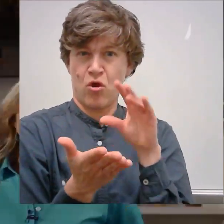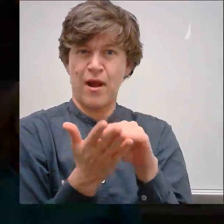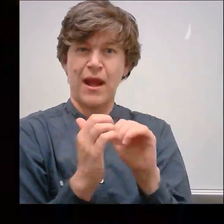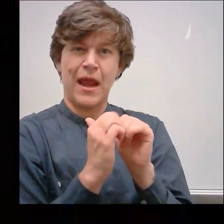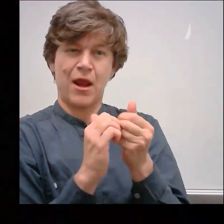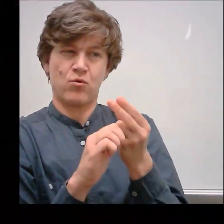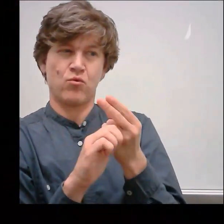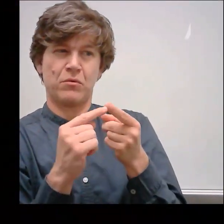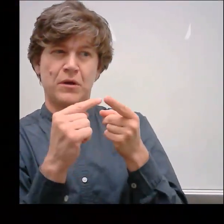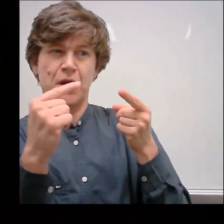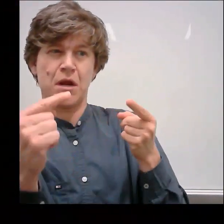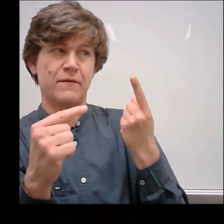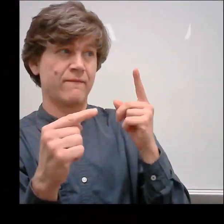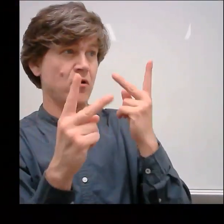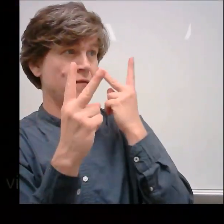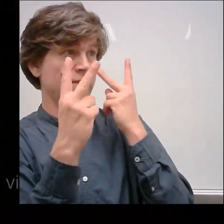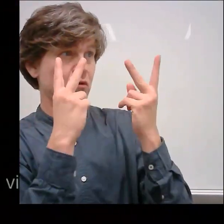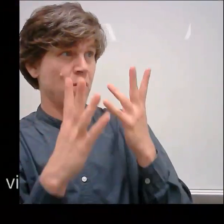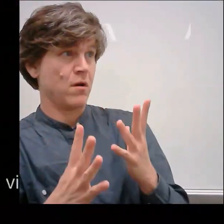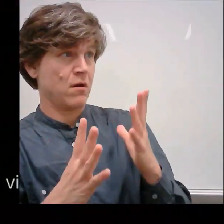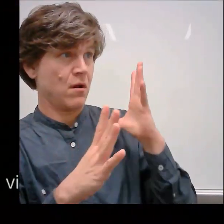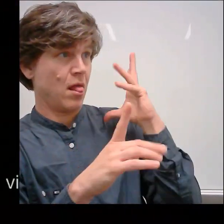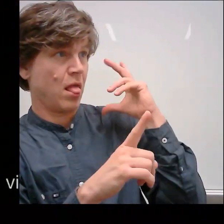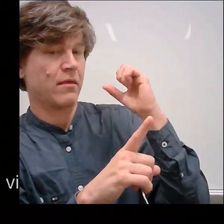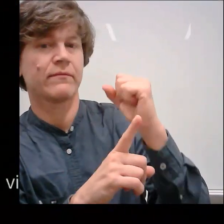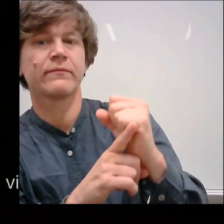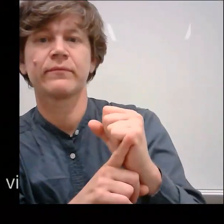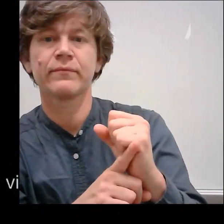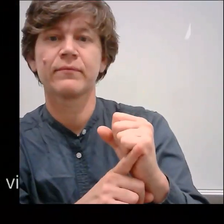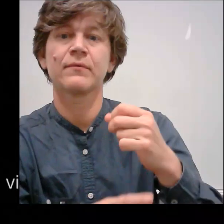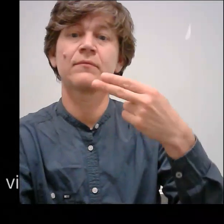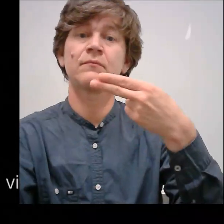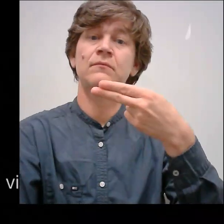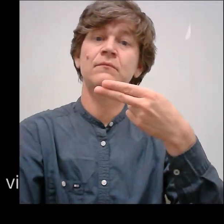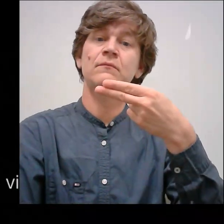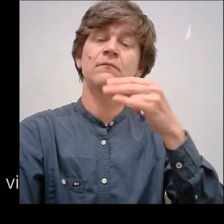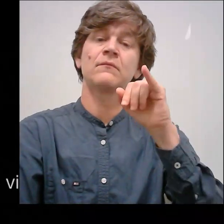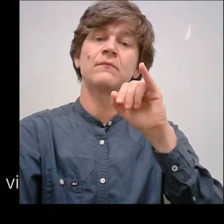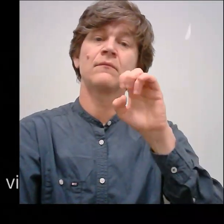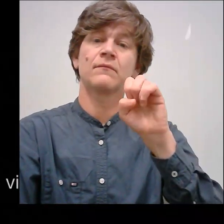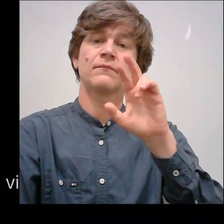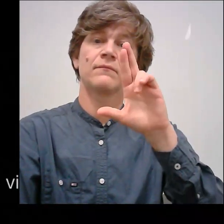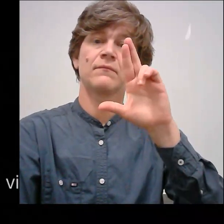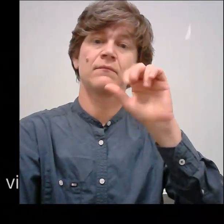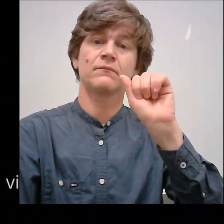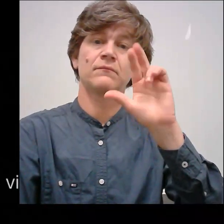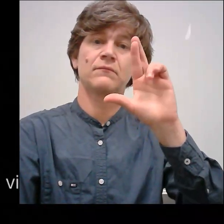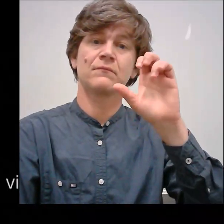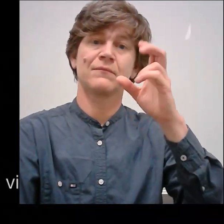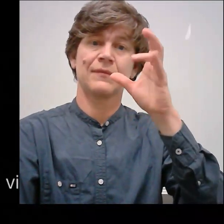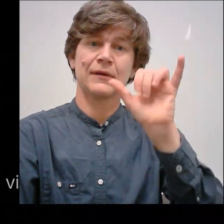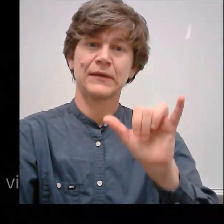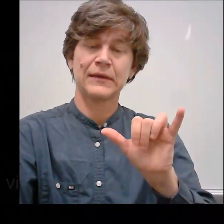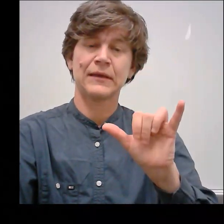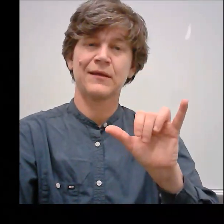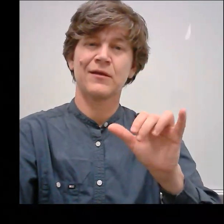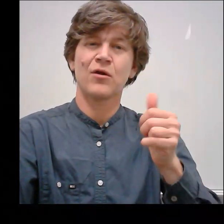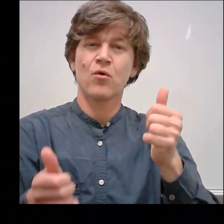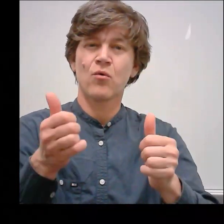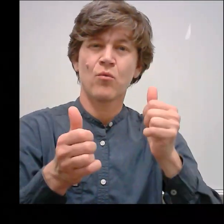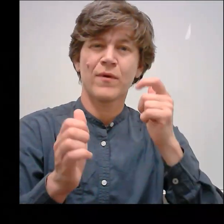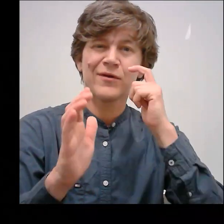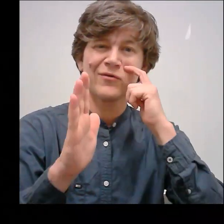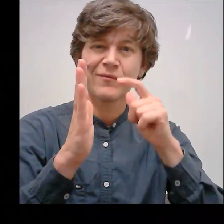world. Hierarchy in an image is the order of priority for the viewer's focus. Establishing a hierarchy of contrast